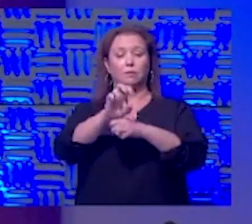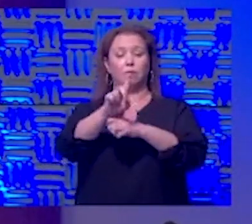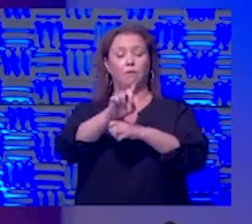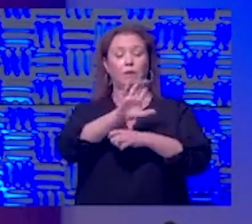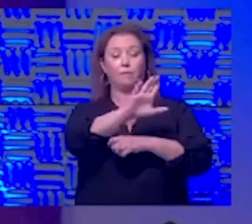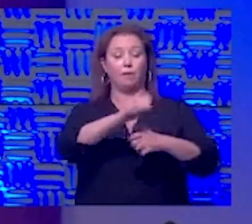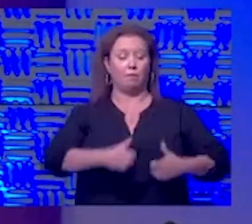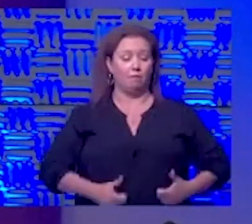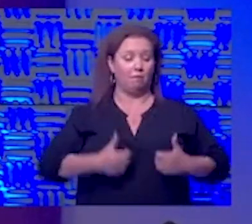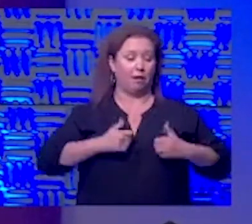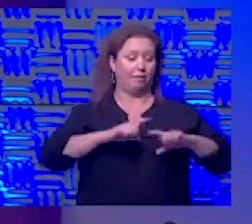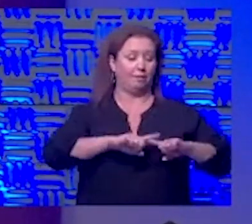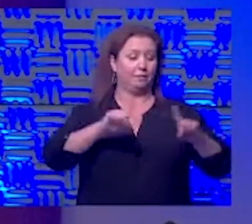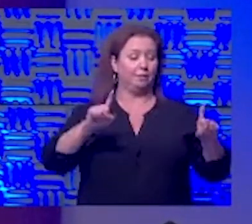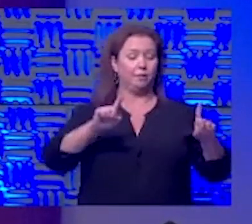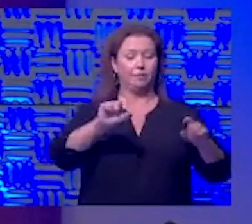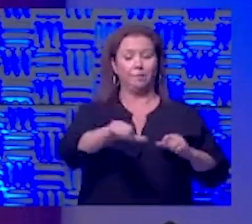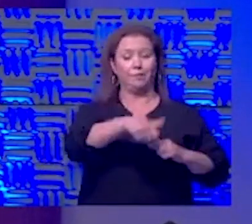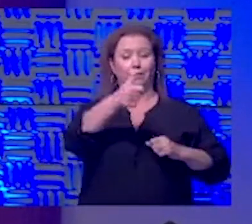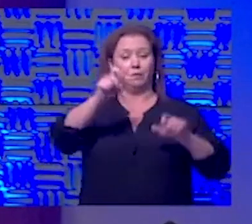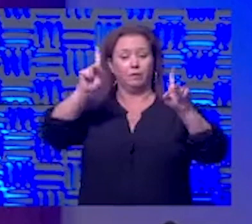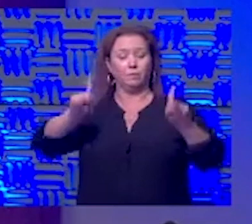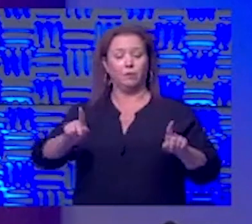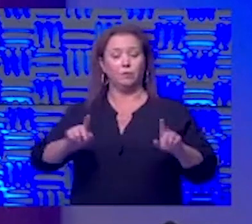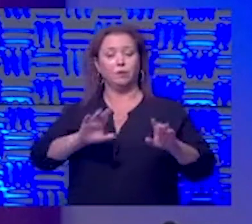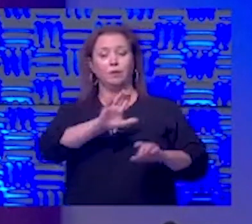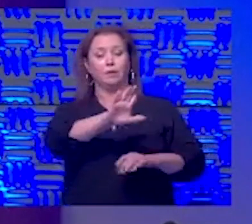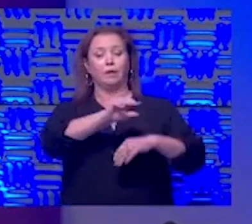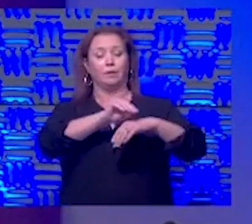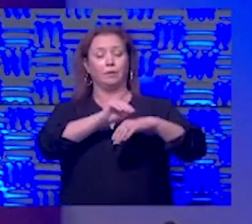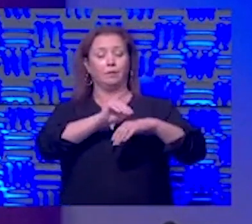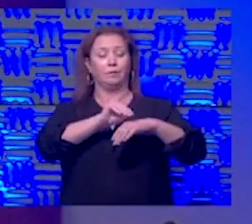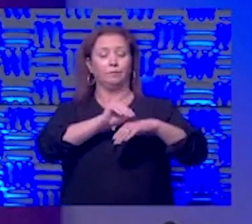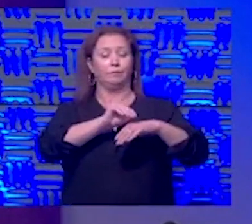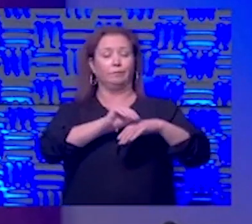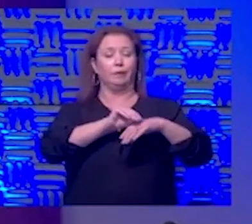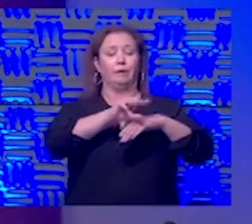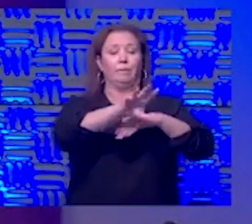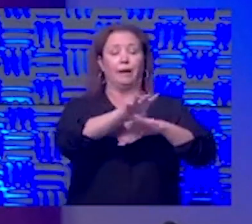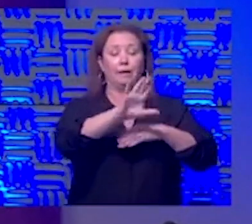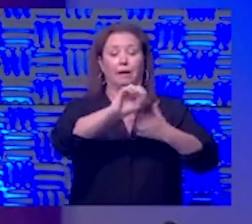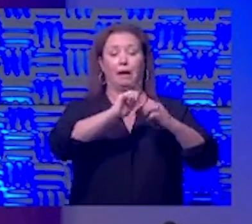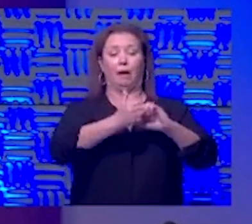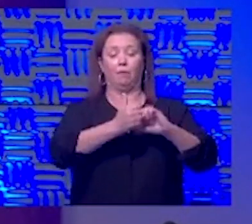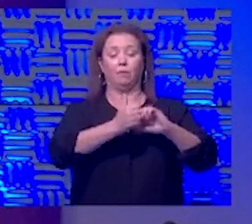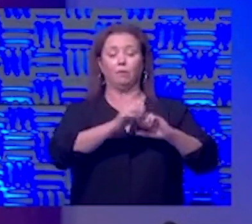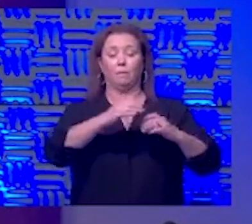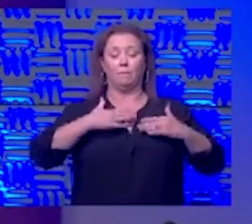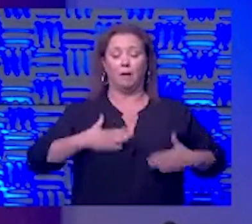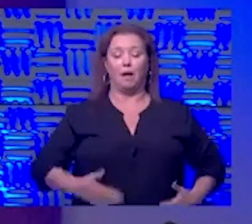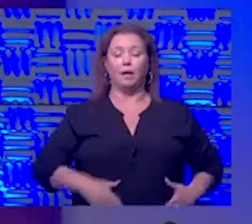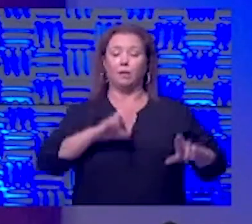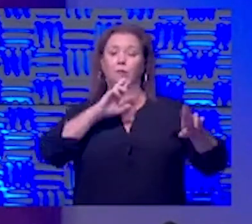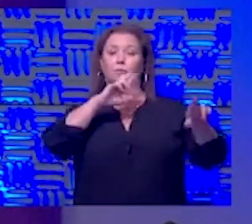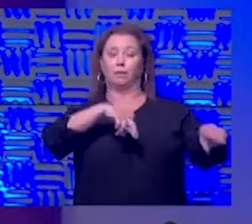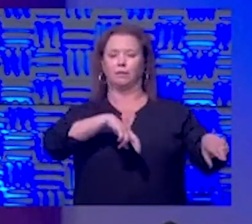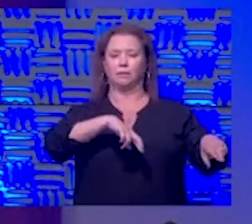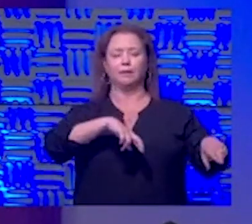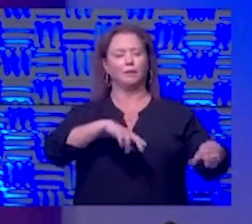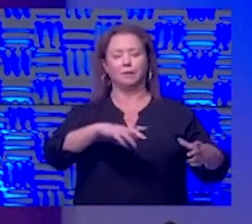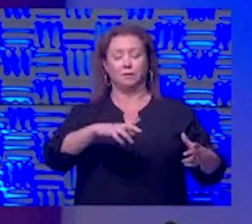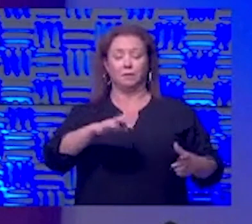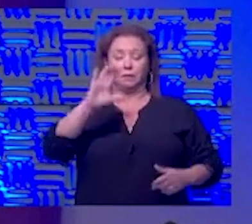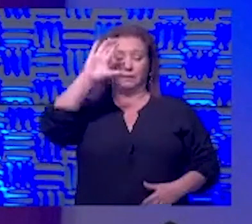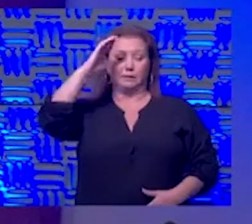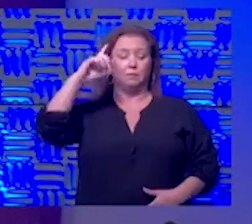life that's different than the next person, that may have influenced how their body's going to respond to this virus, which seems kind of wild,